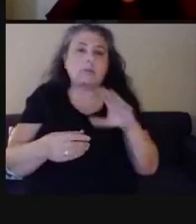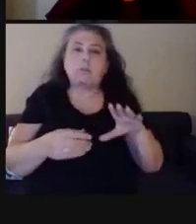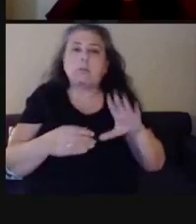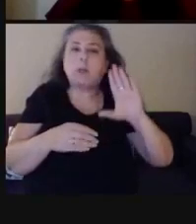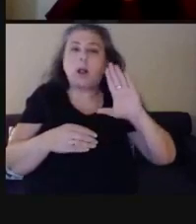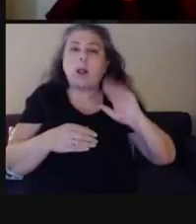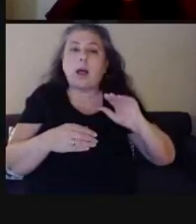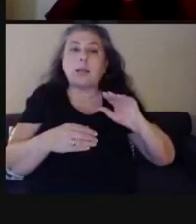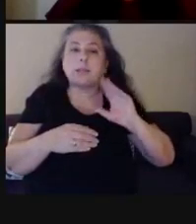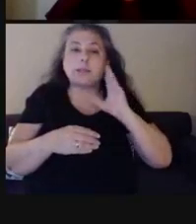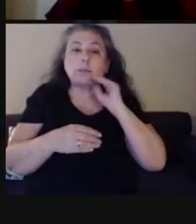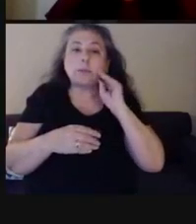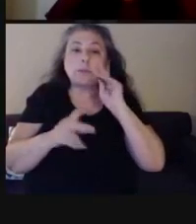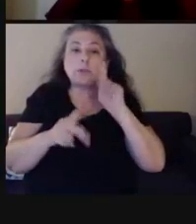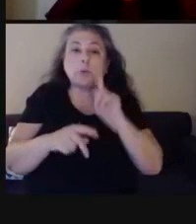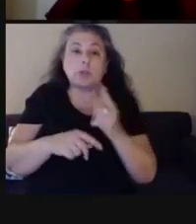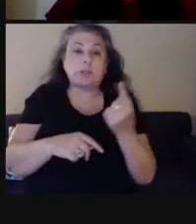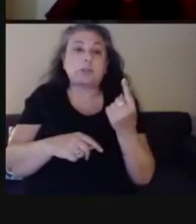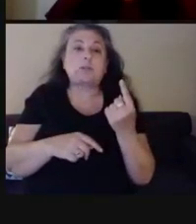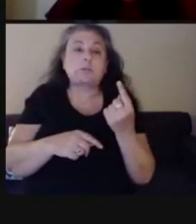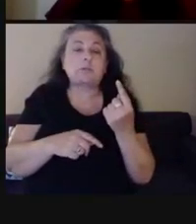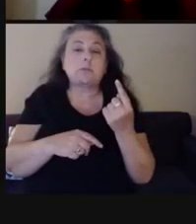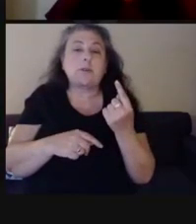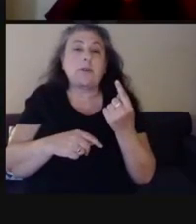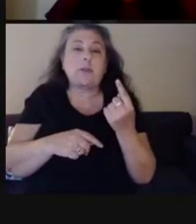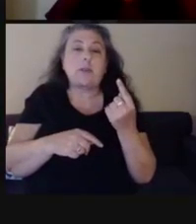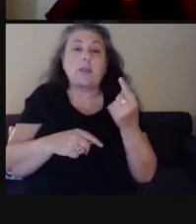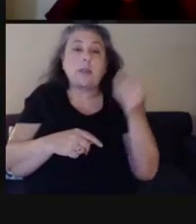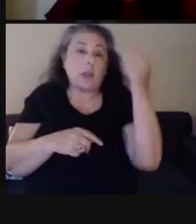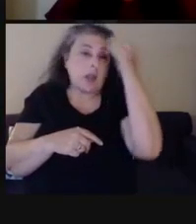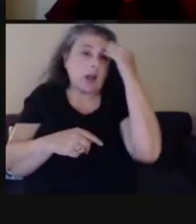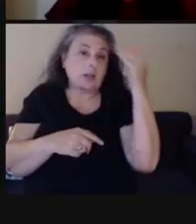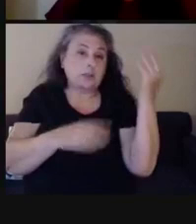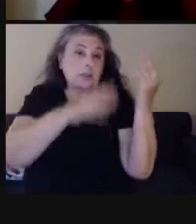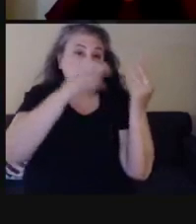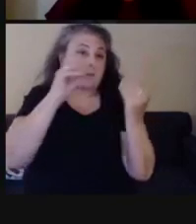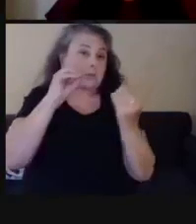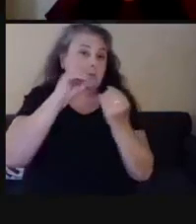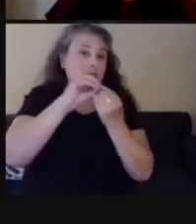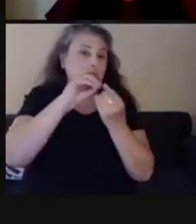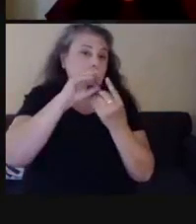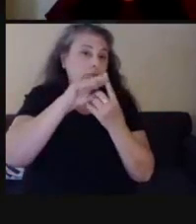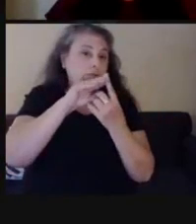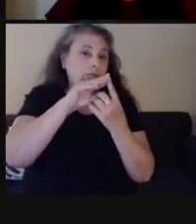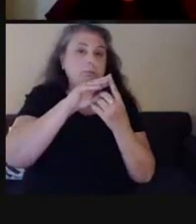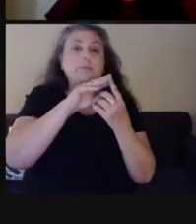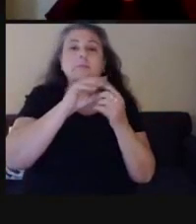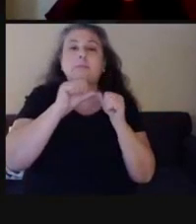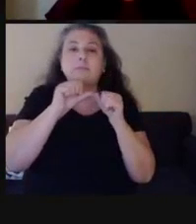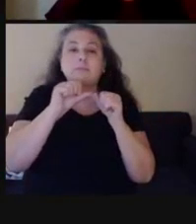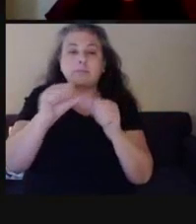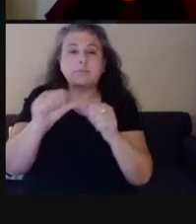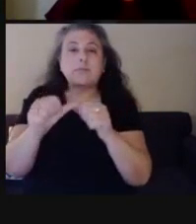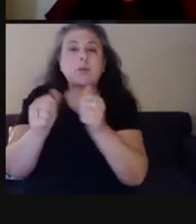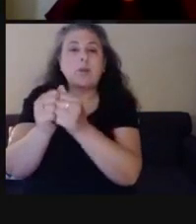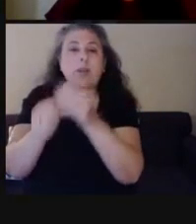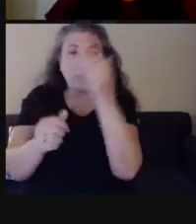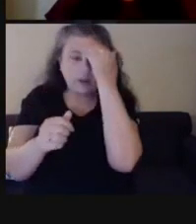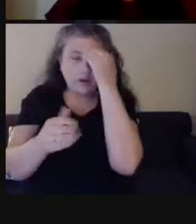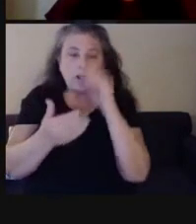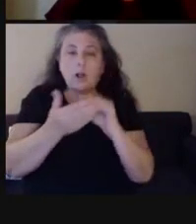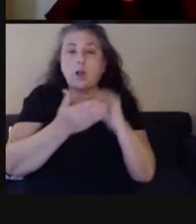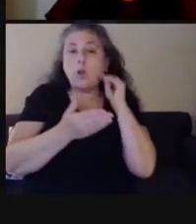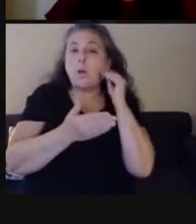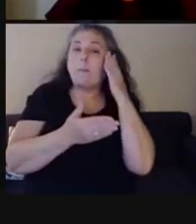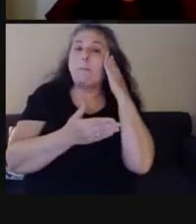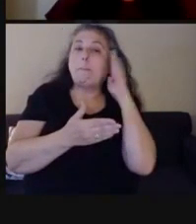ones, who then carry that knowledge and are able to learn by experience,